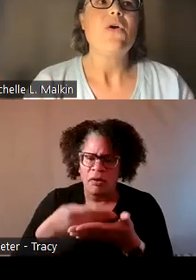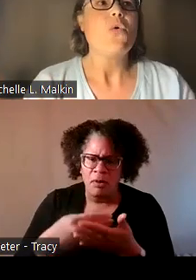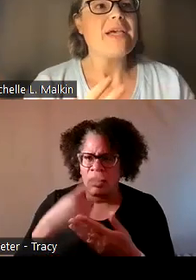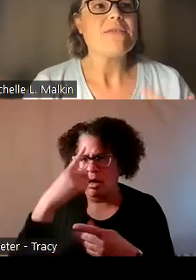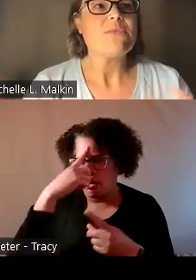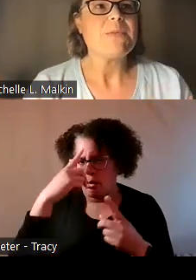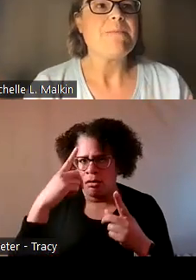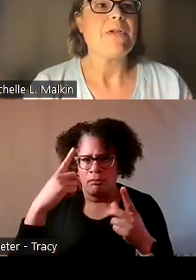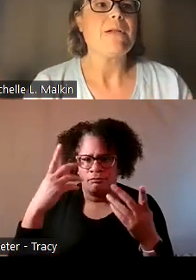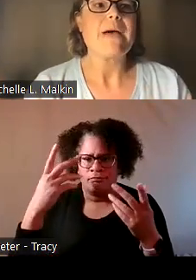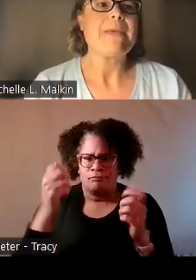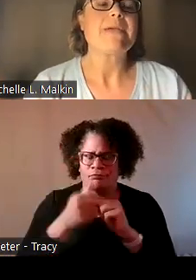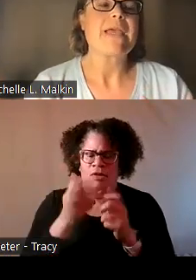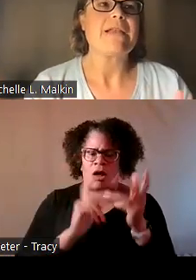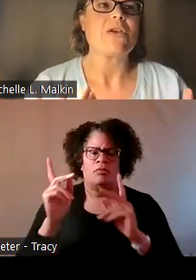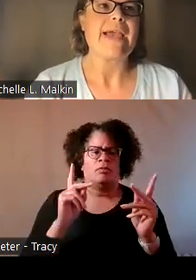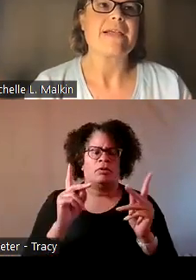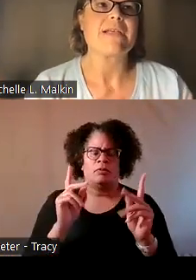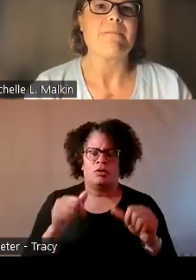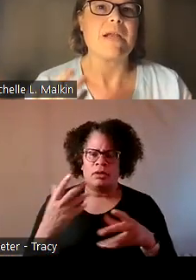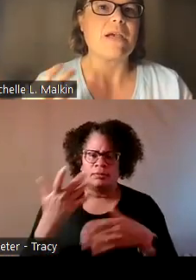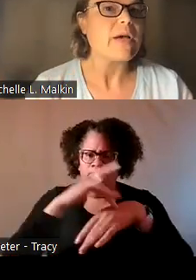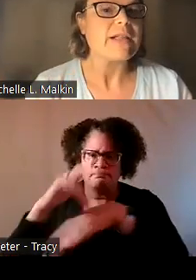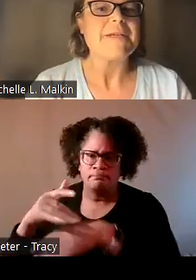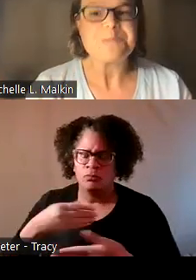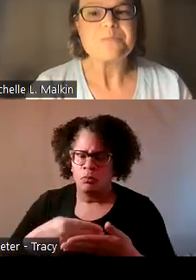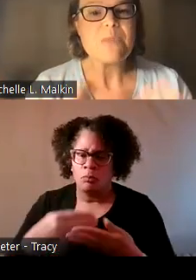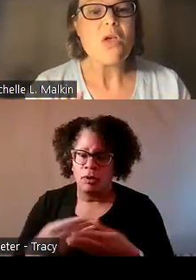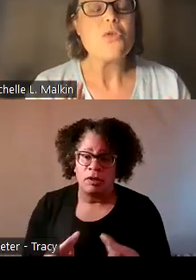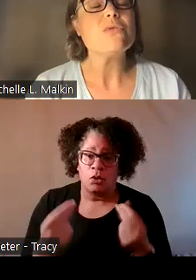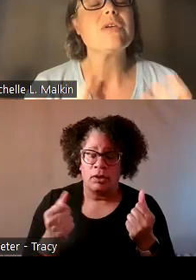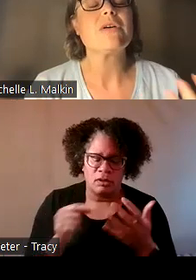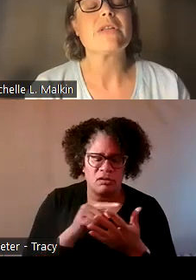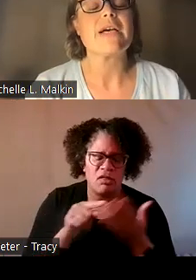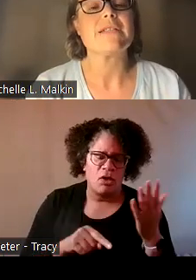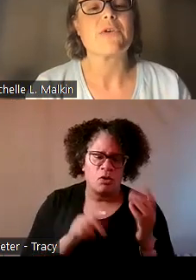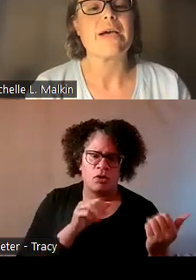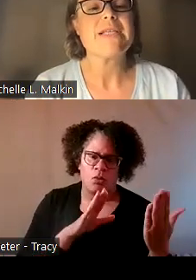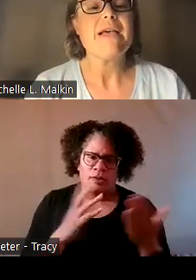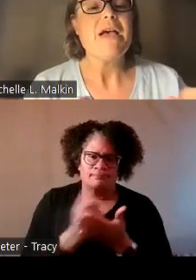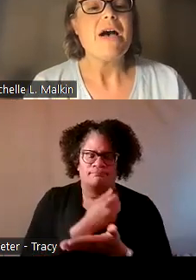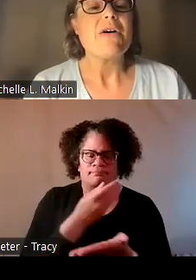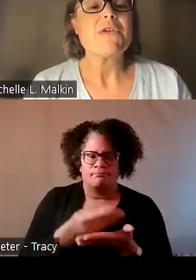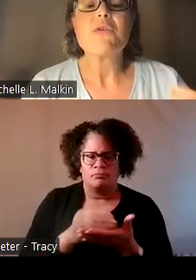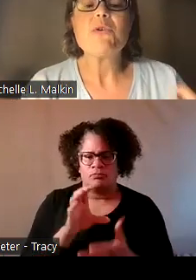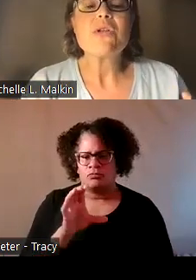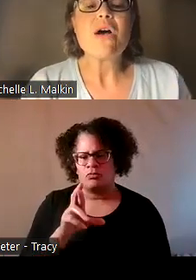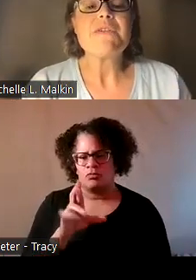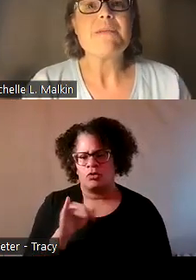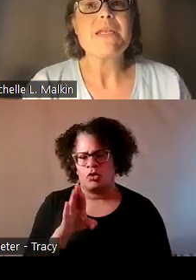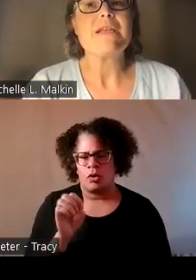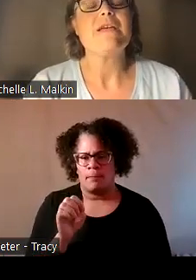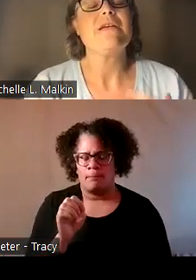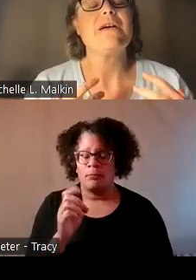about ways in which people might be able to get their hands on money quickly, those are the kinds of crimes. However, they're most